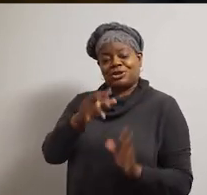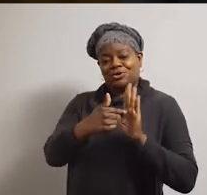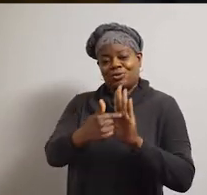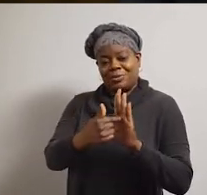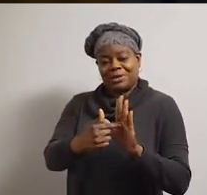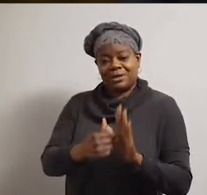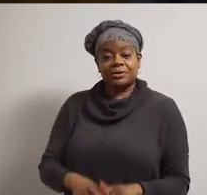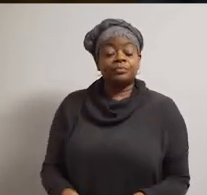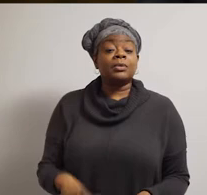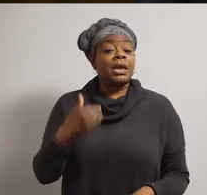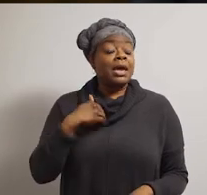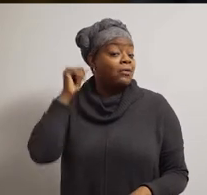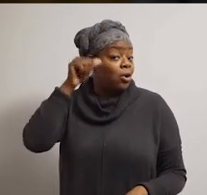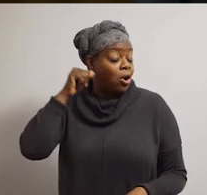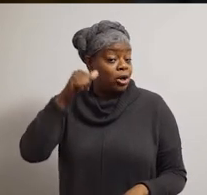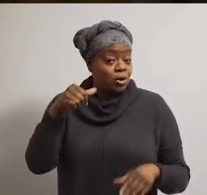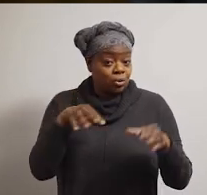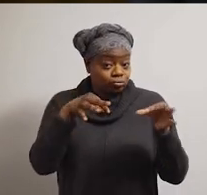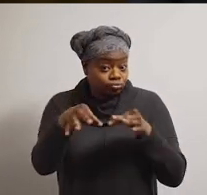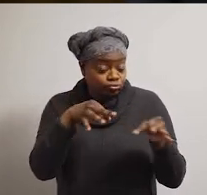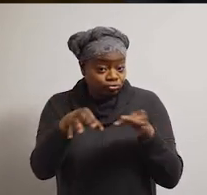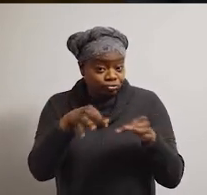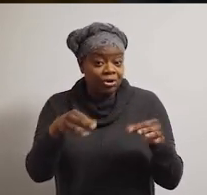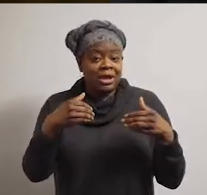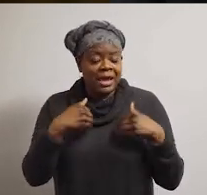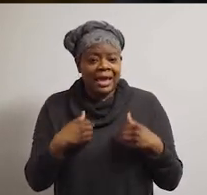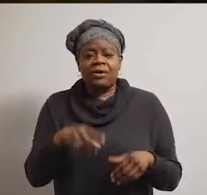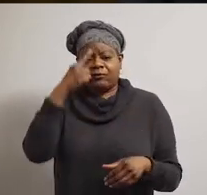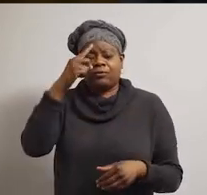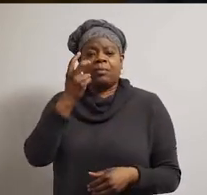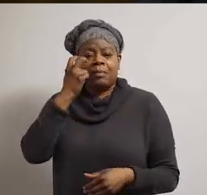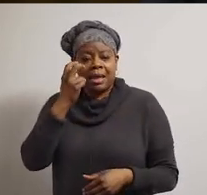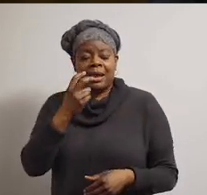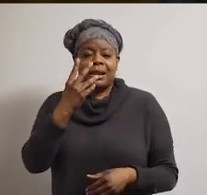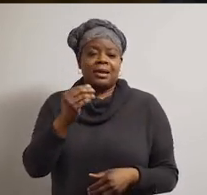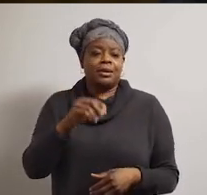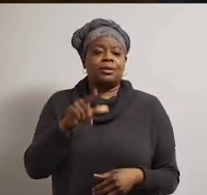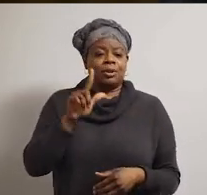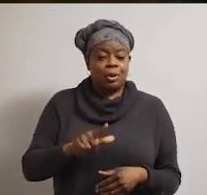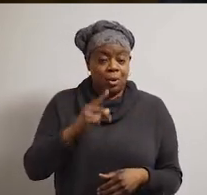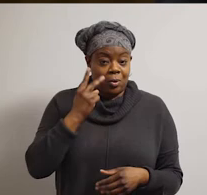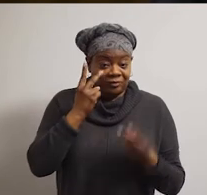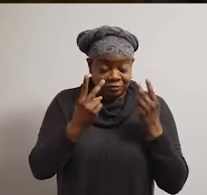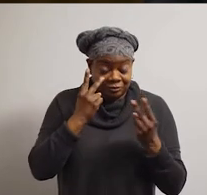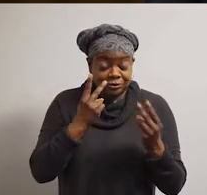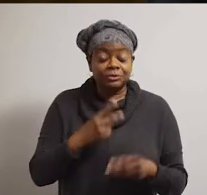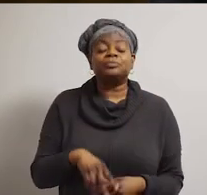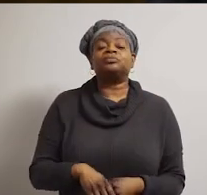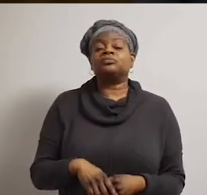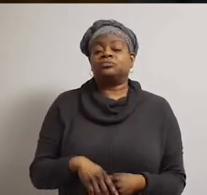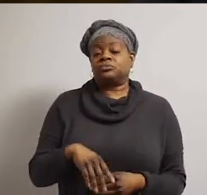we have audio descriptions, which are words that explain the movement for blind and low vision audiences as a point of access. And